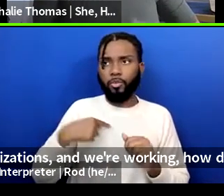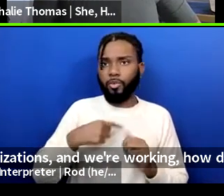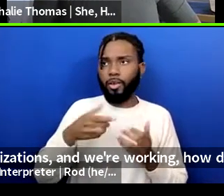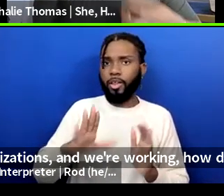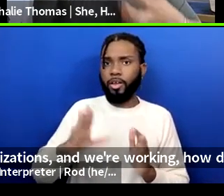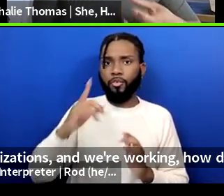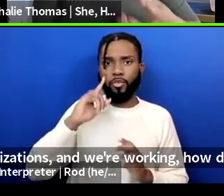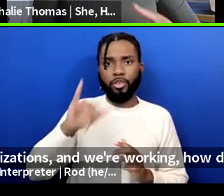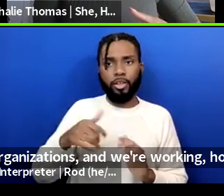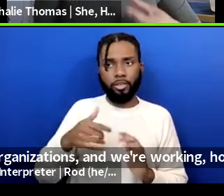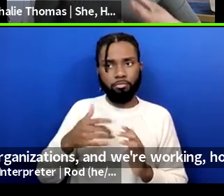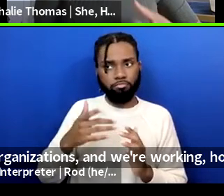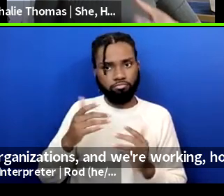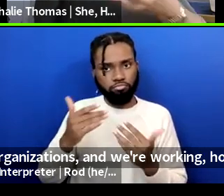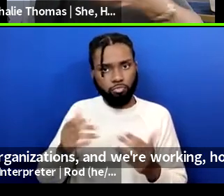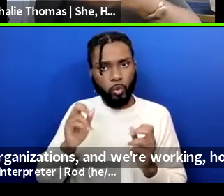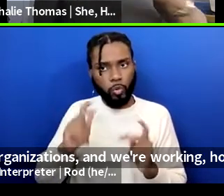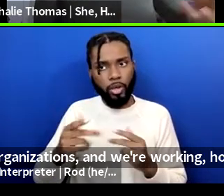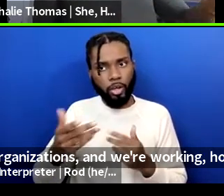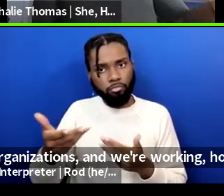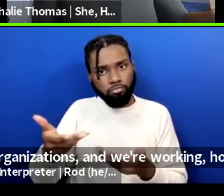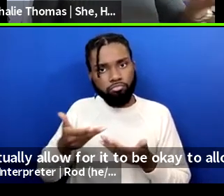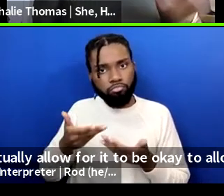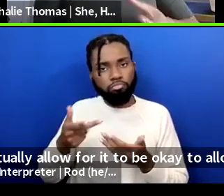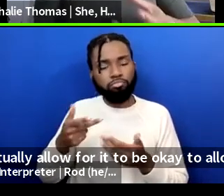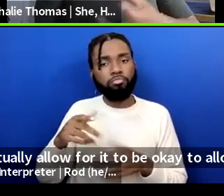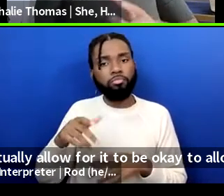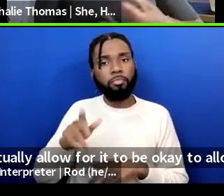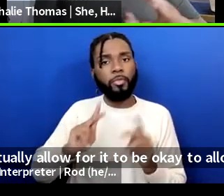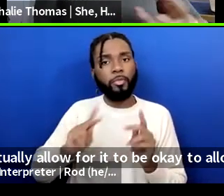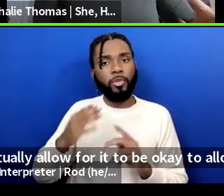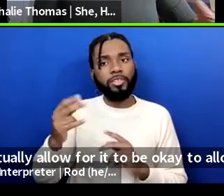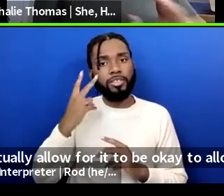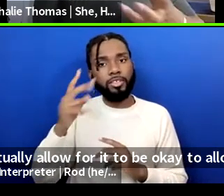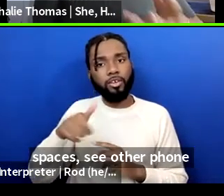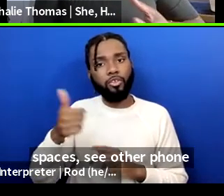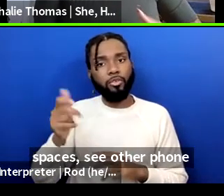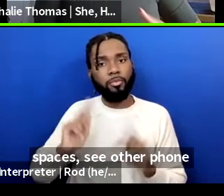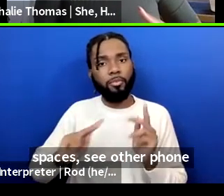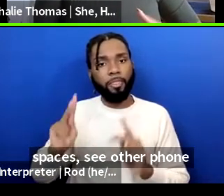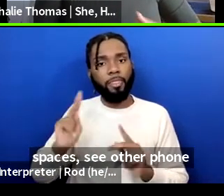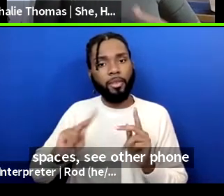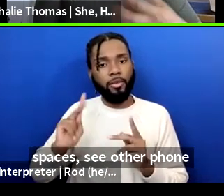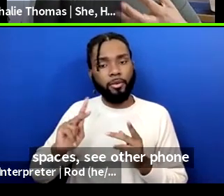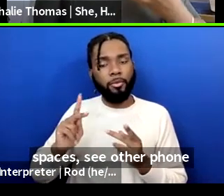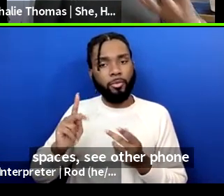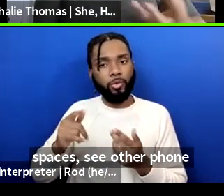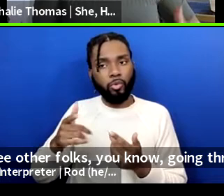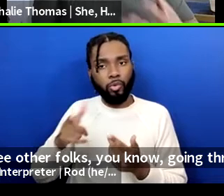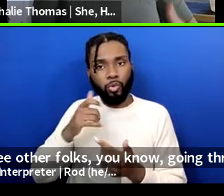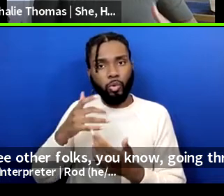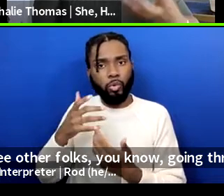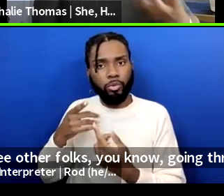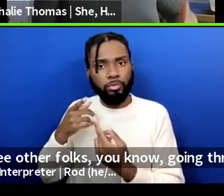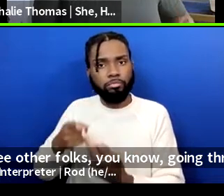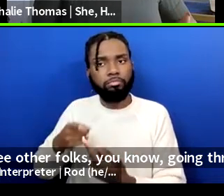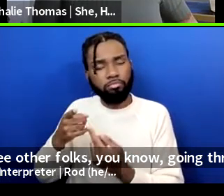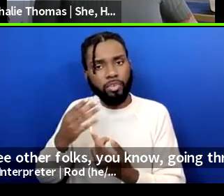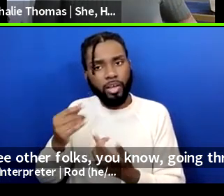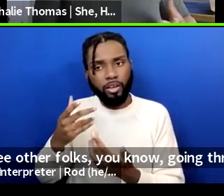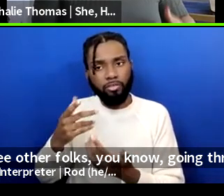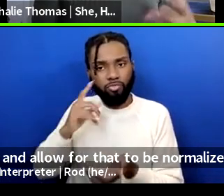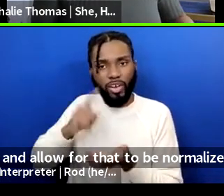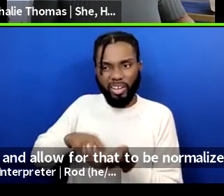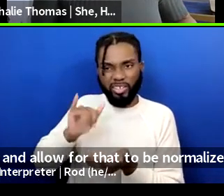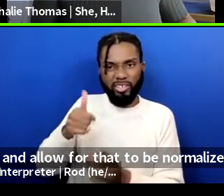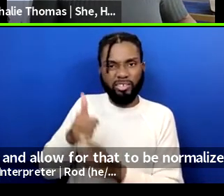be okay to allow space to see other folks, you know, going through the difficulty and allow for that to be normalized so